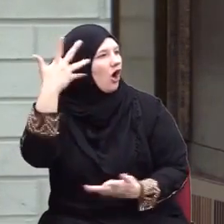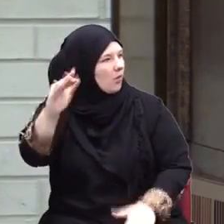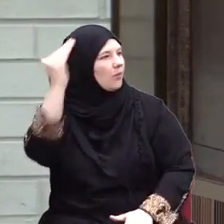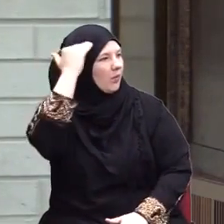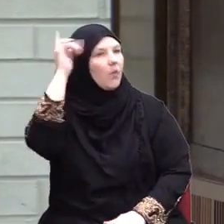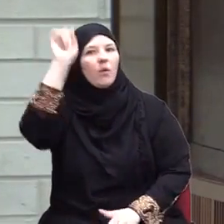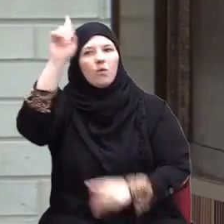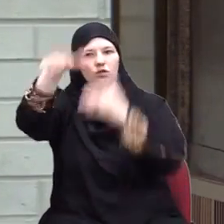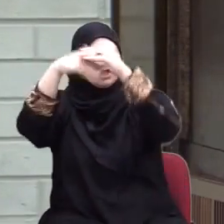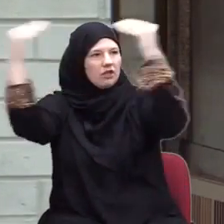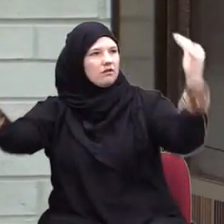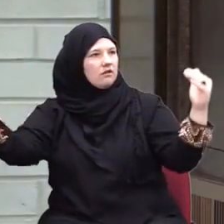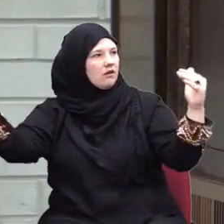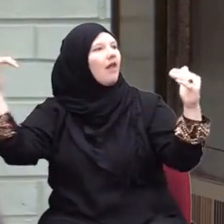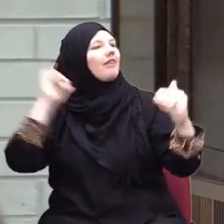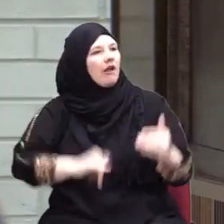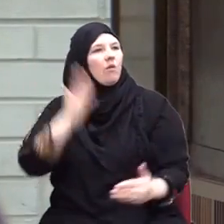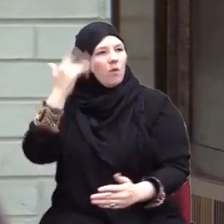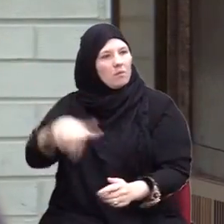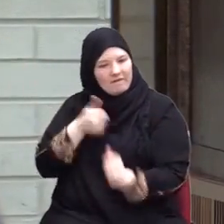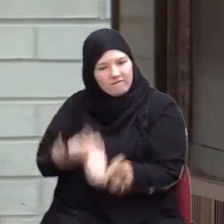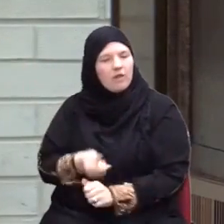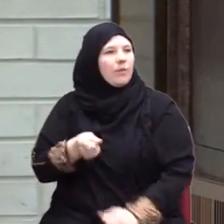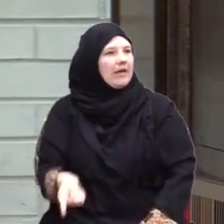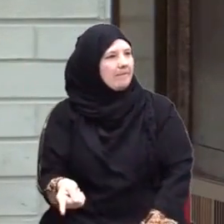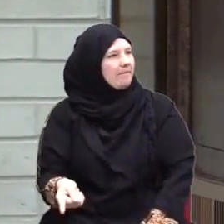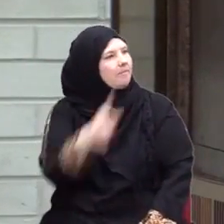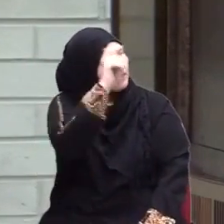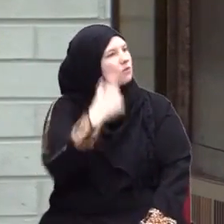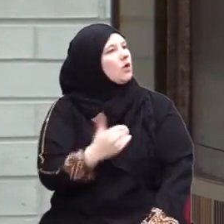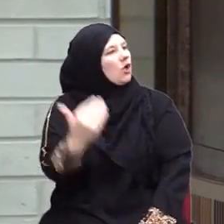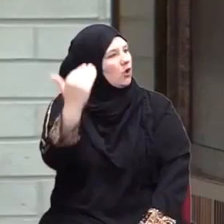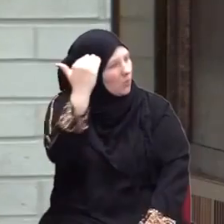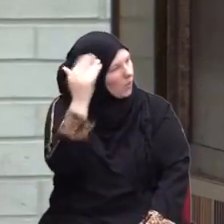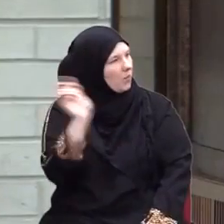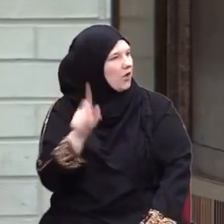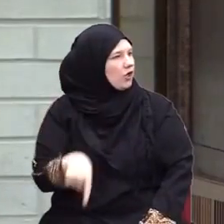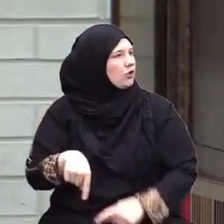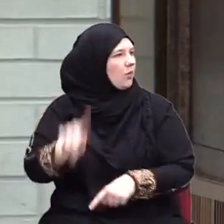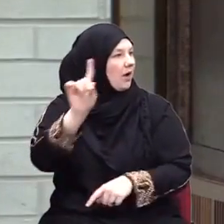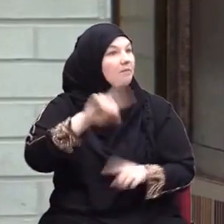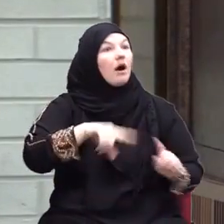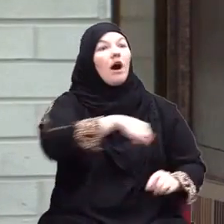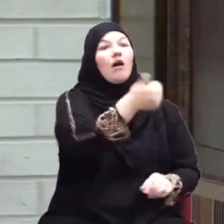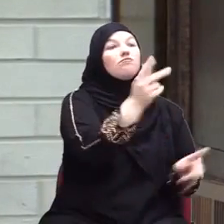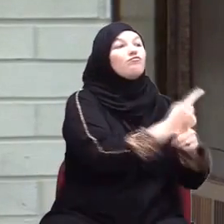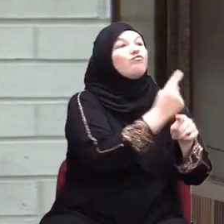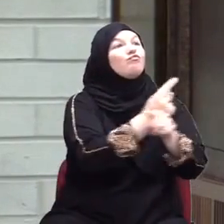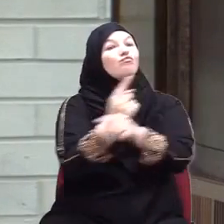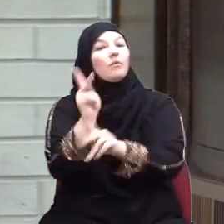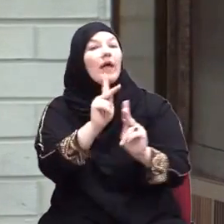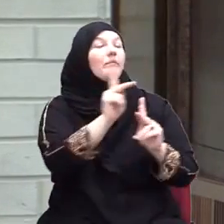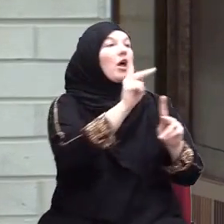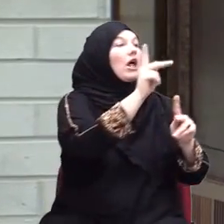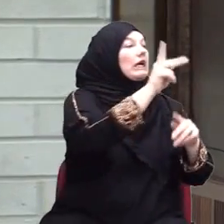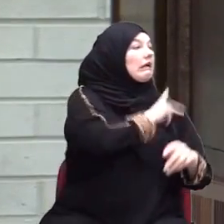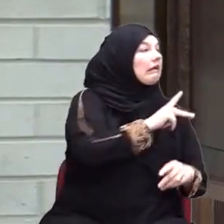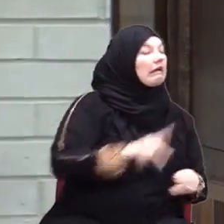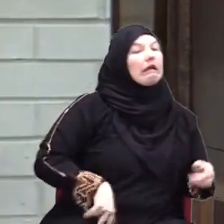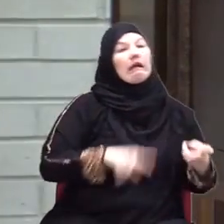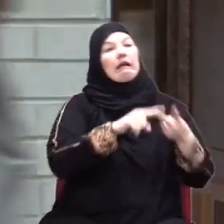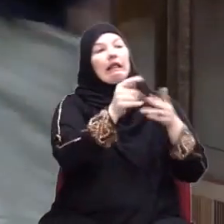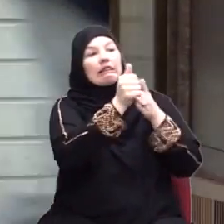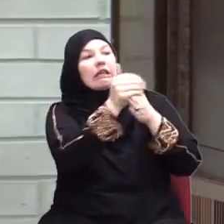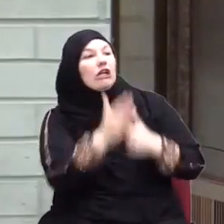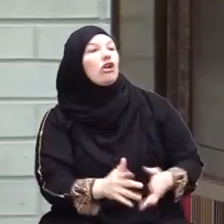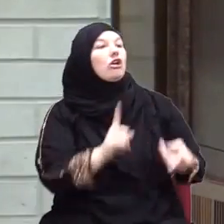somebody's misguidance. This is the job of the shaitan, not Allah. Allah subhanahu wa ta'ala